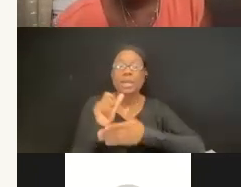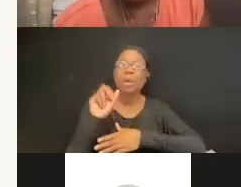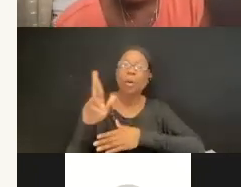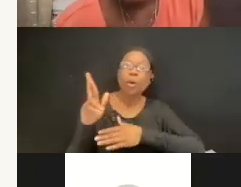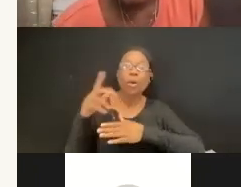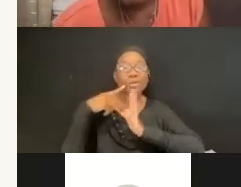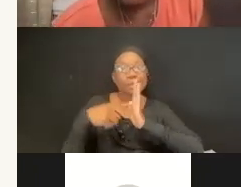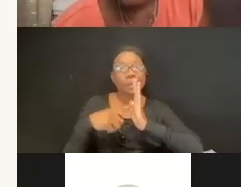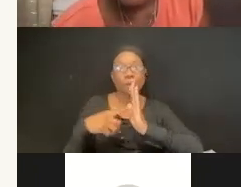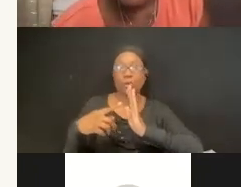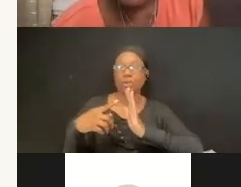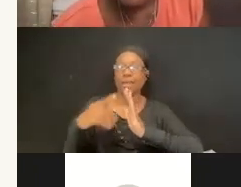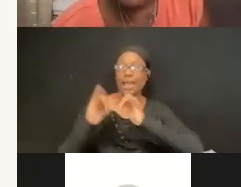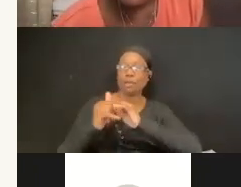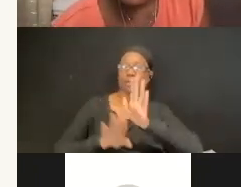plan.